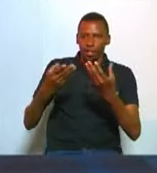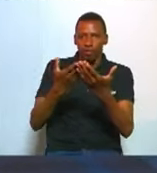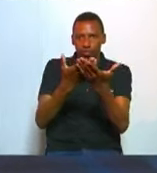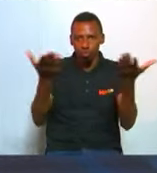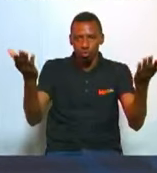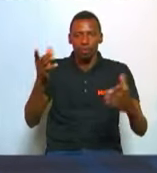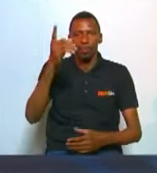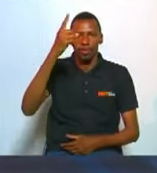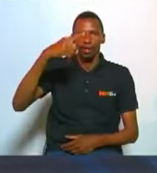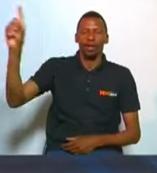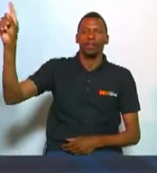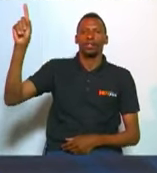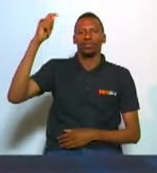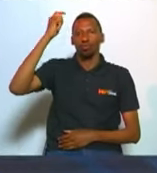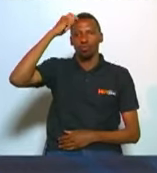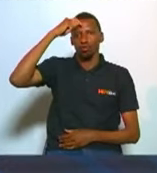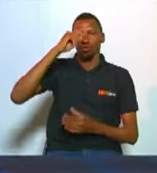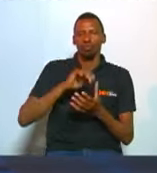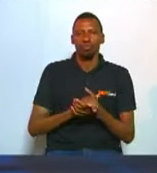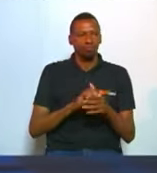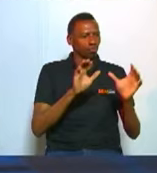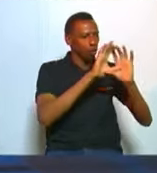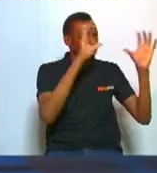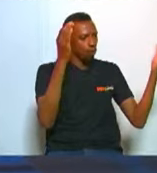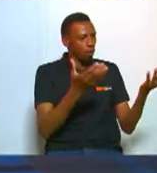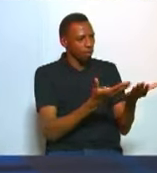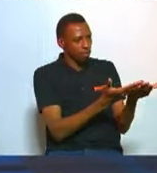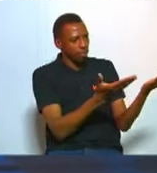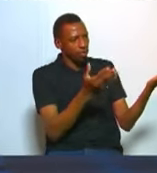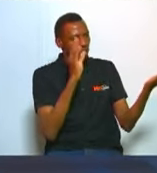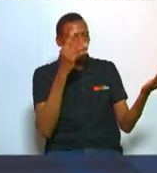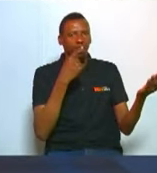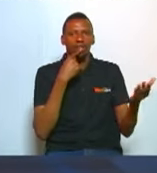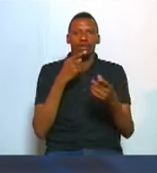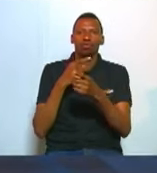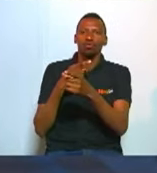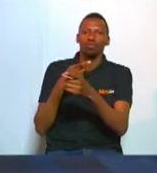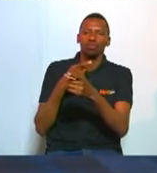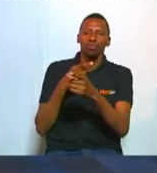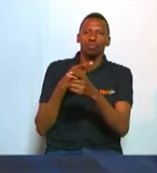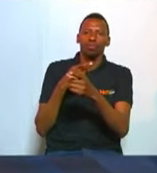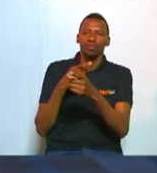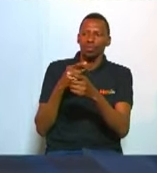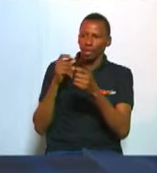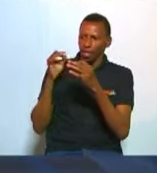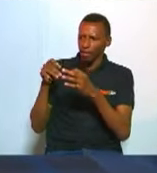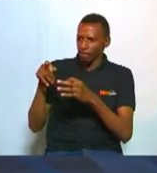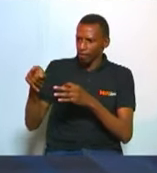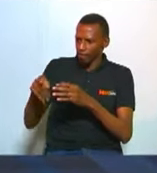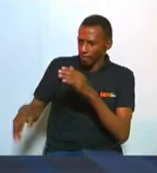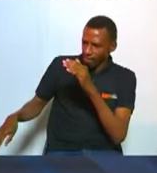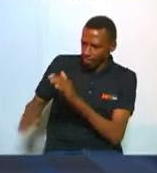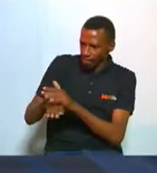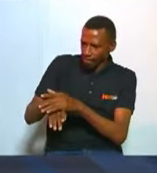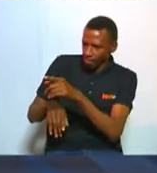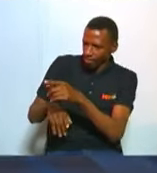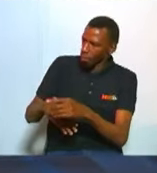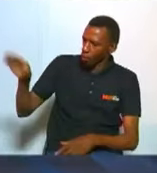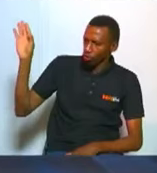wisdom. The world will tell you, when He kicks you, get out.